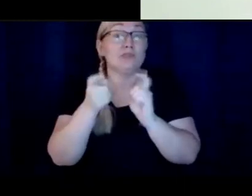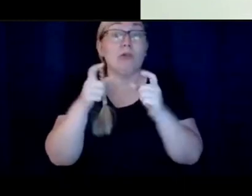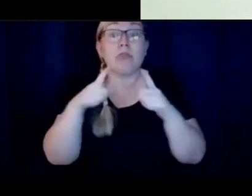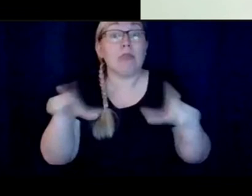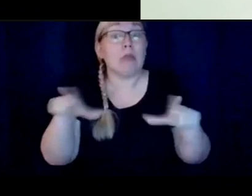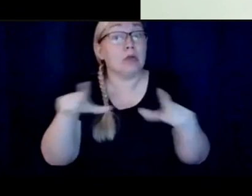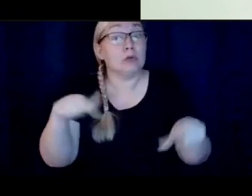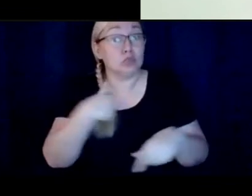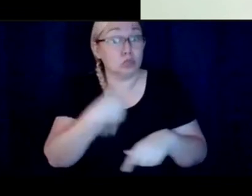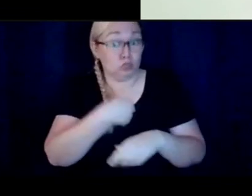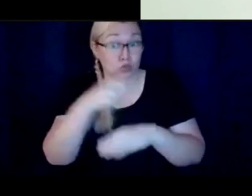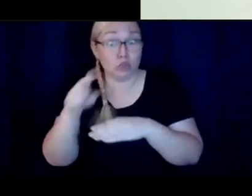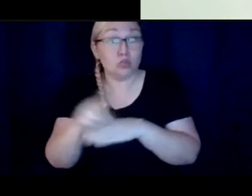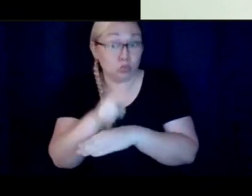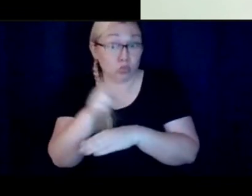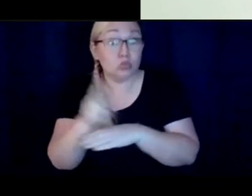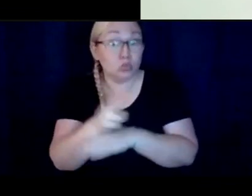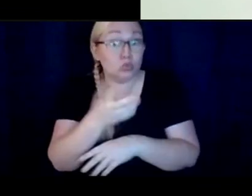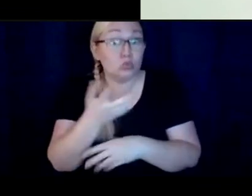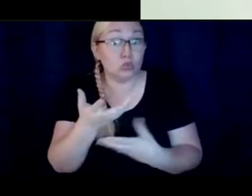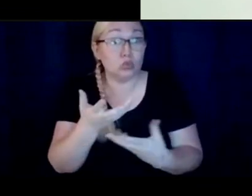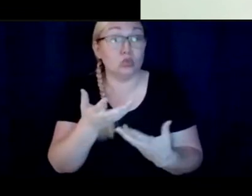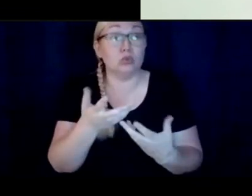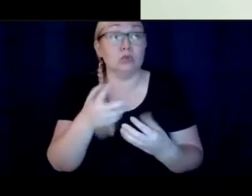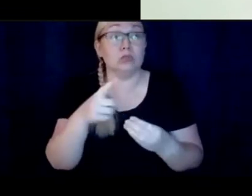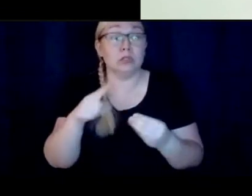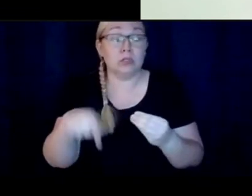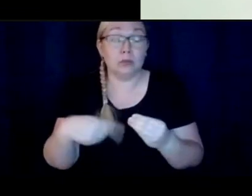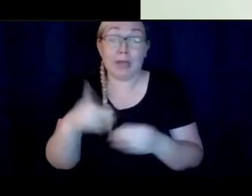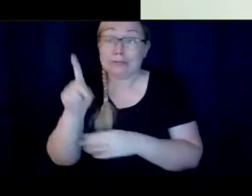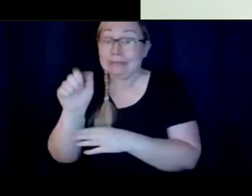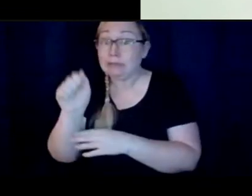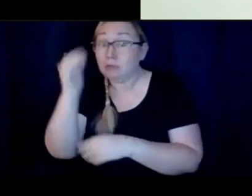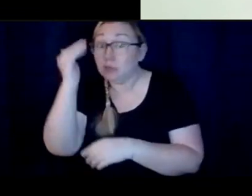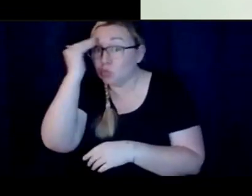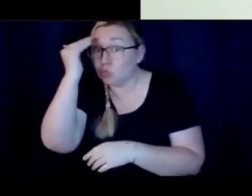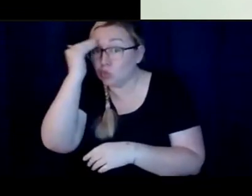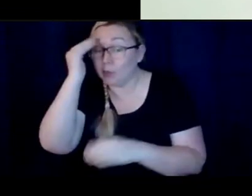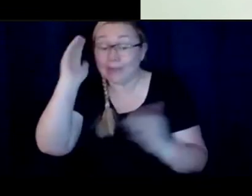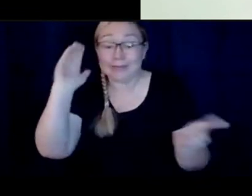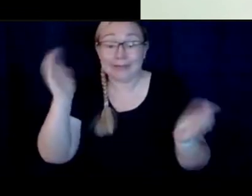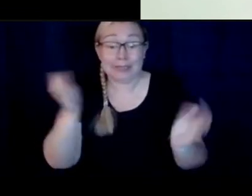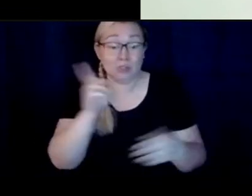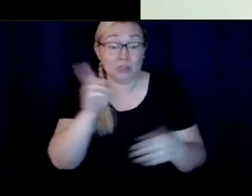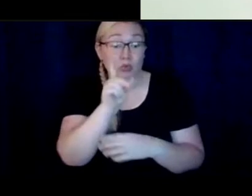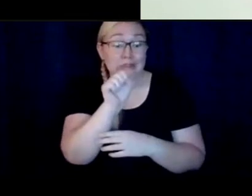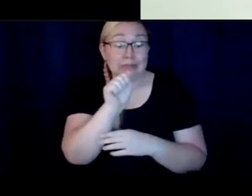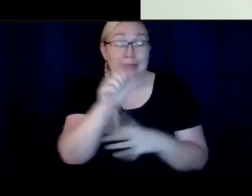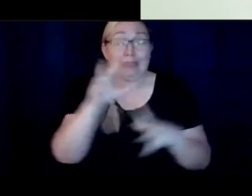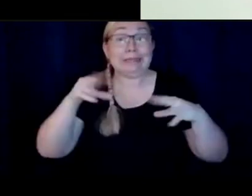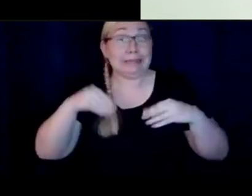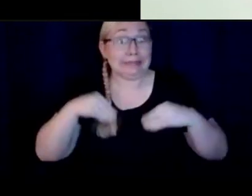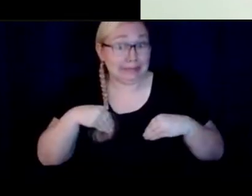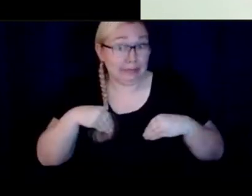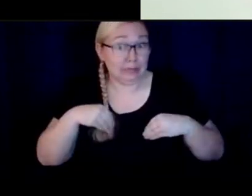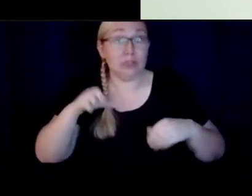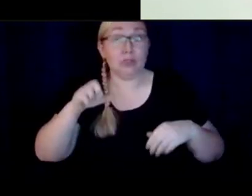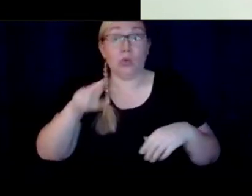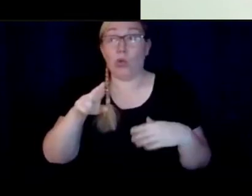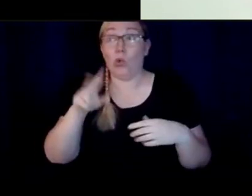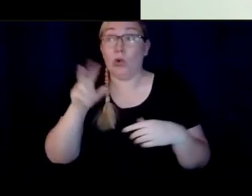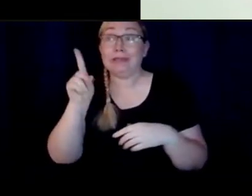we use you know, about disability awareness versus disability acceptance or